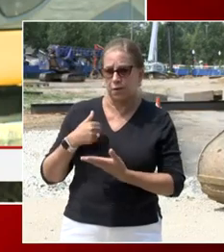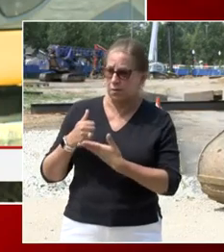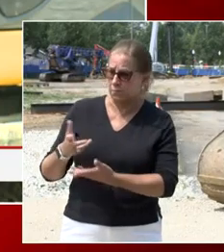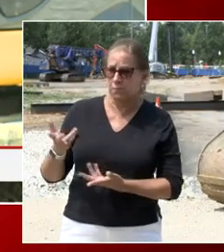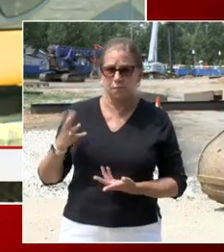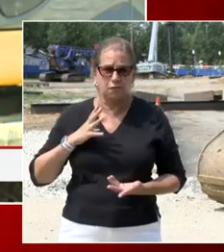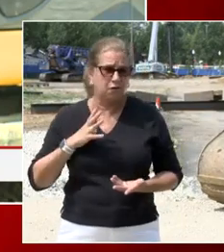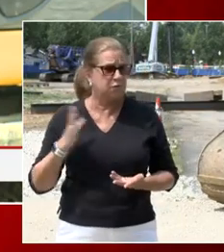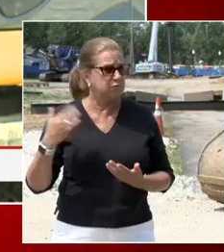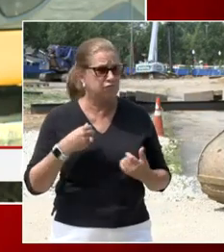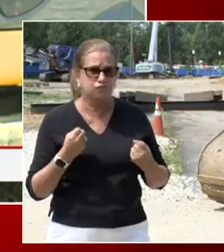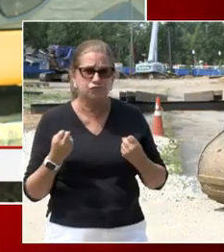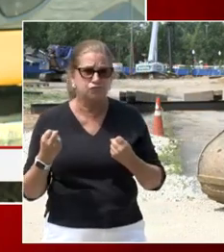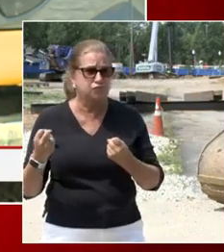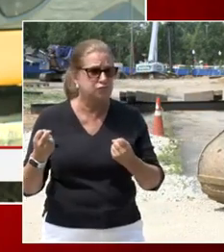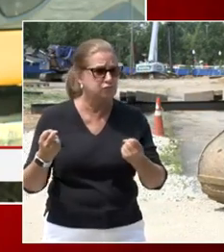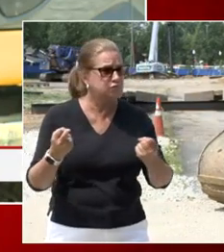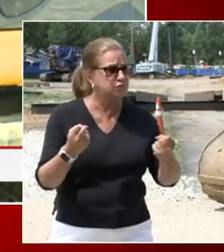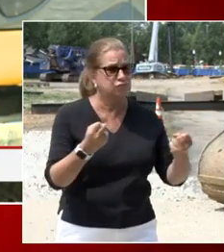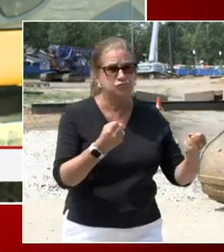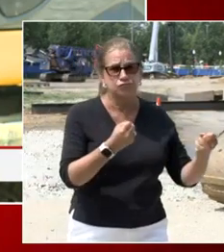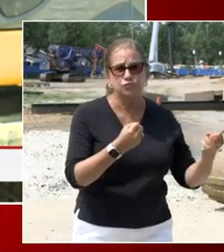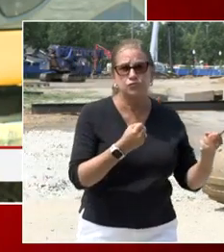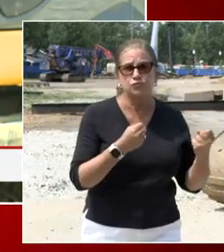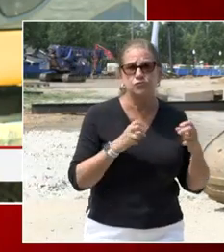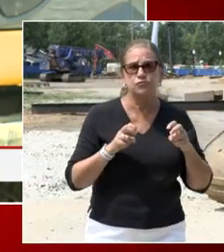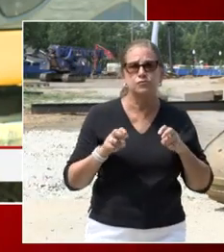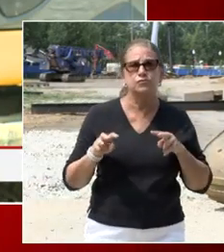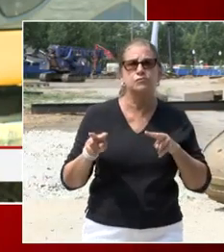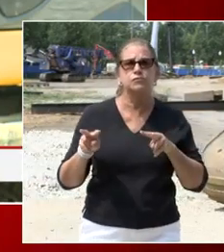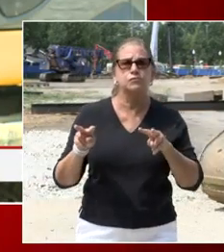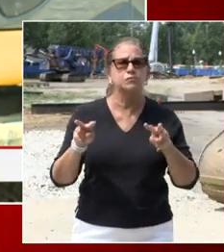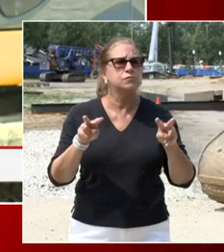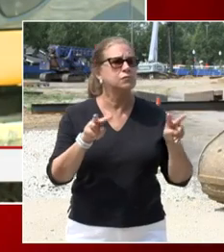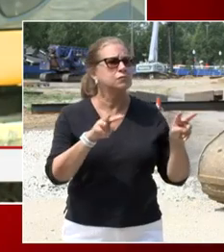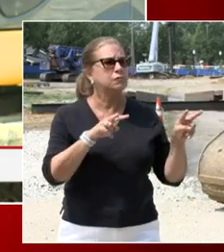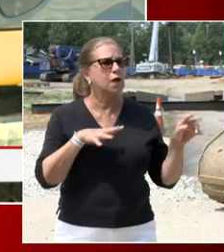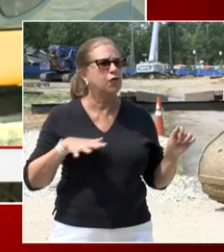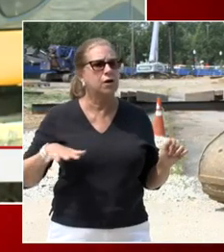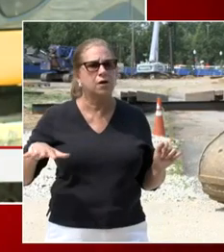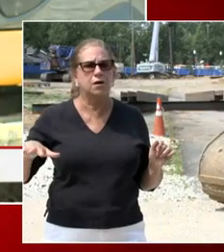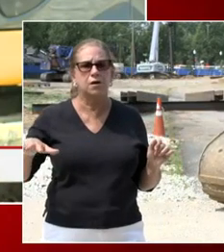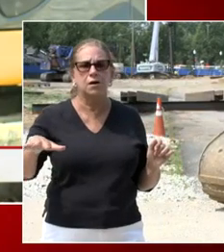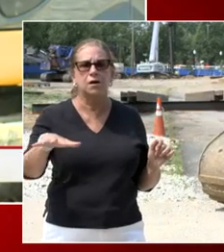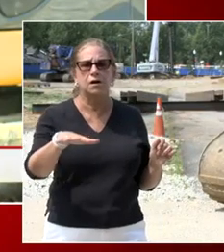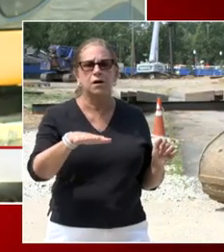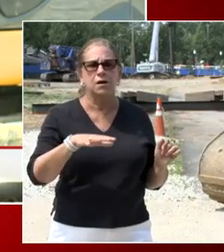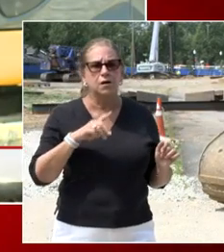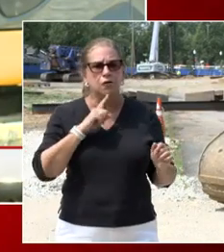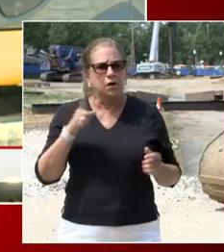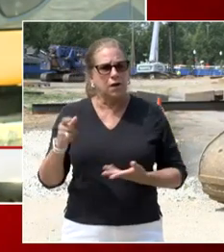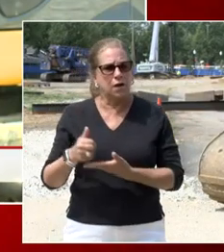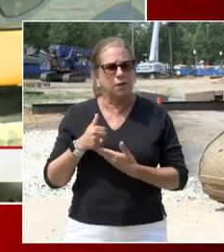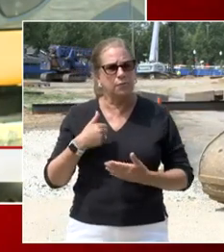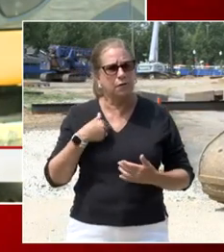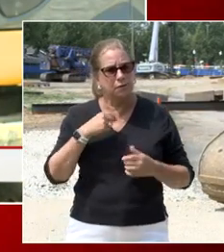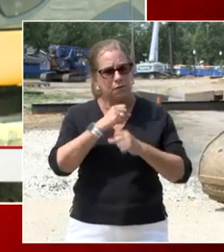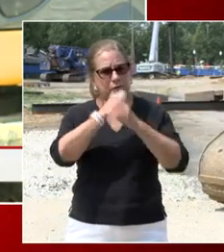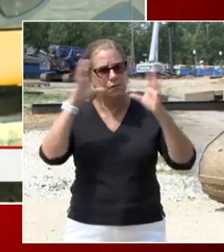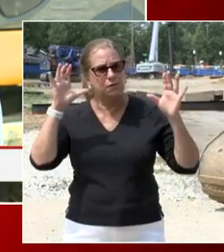And I got in the car and I went with her. And I got some help, And I met